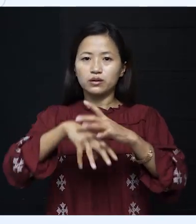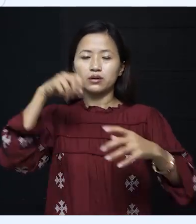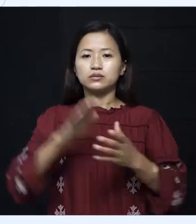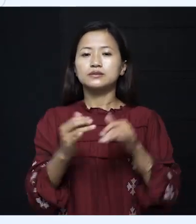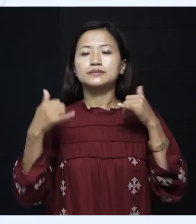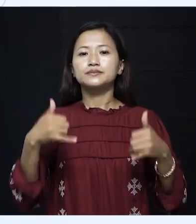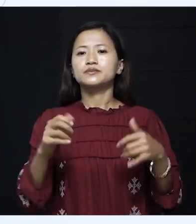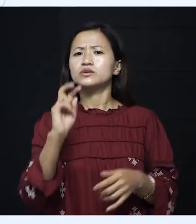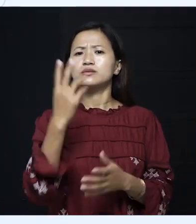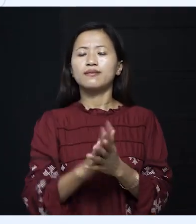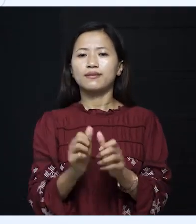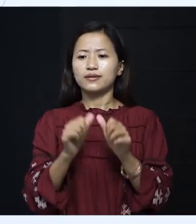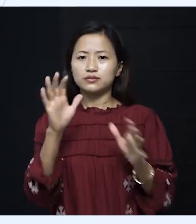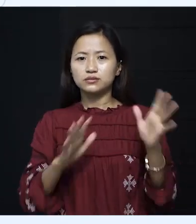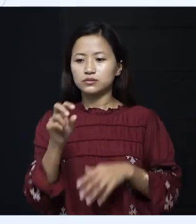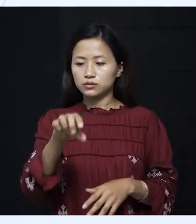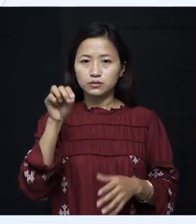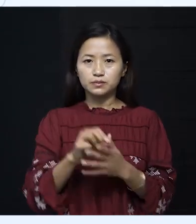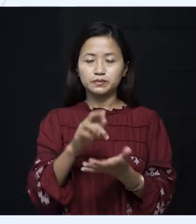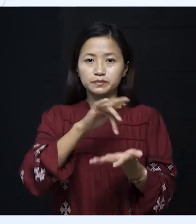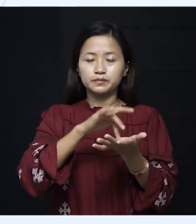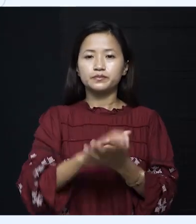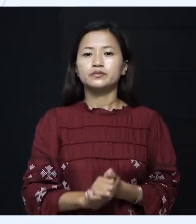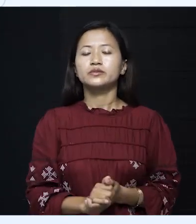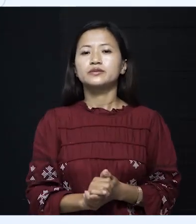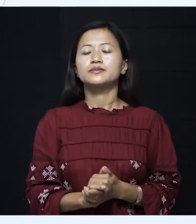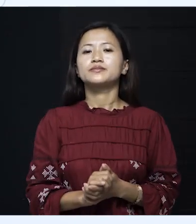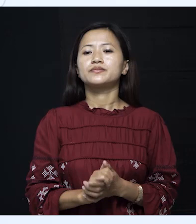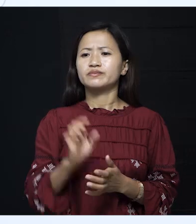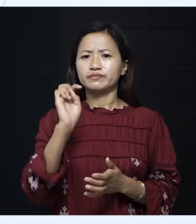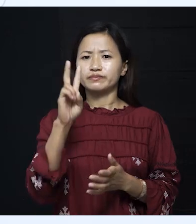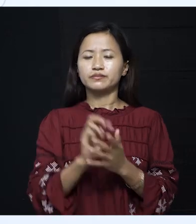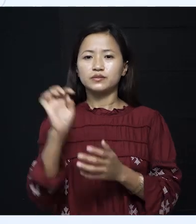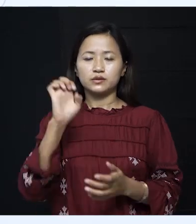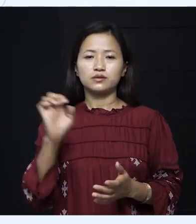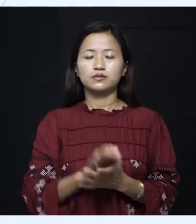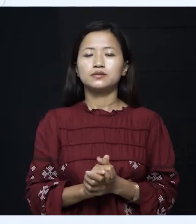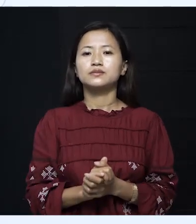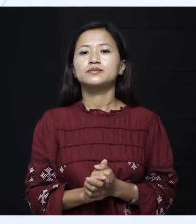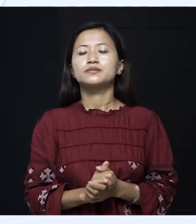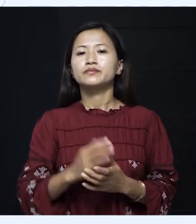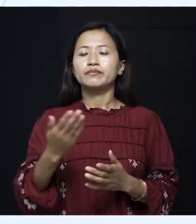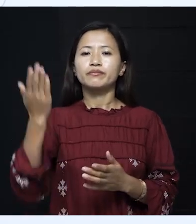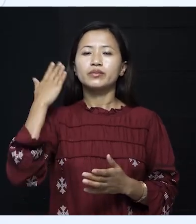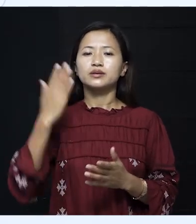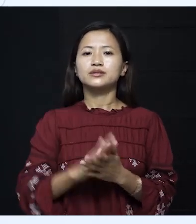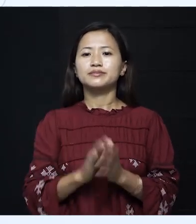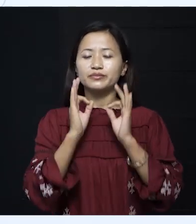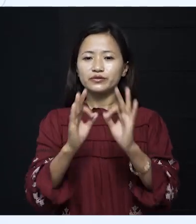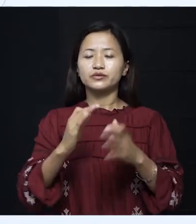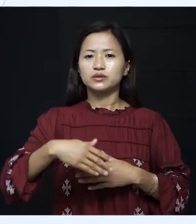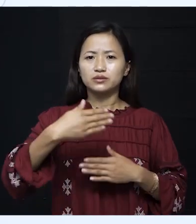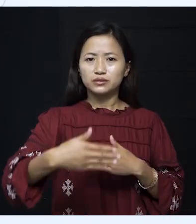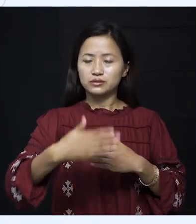2 actions took place. So when we are linking up 2 events, that's when we use the past perfect